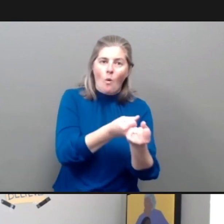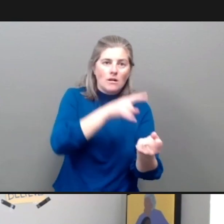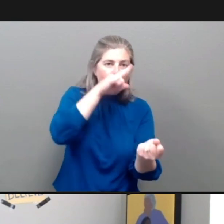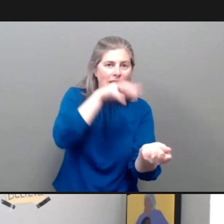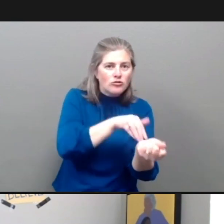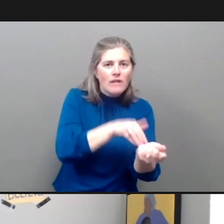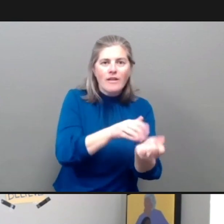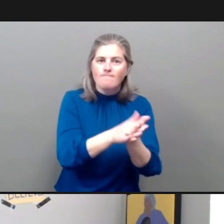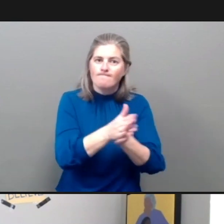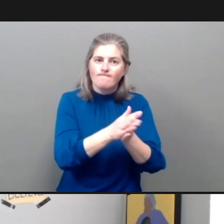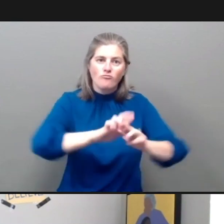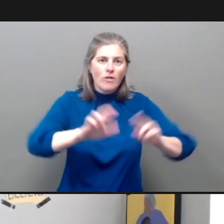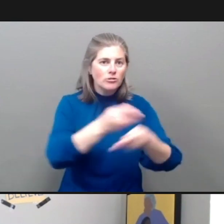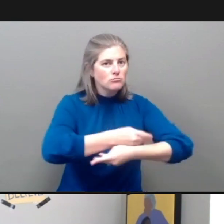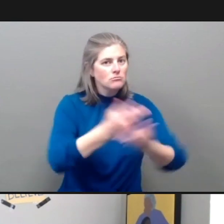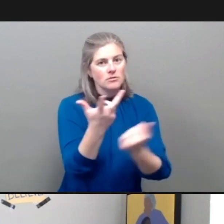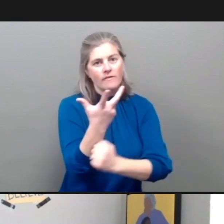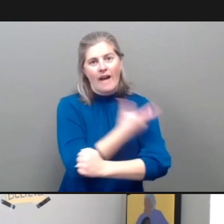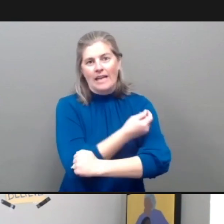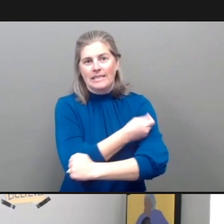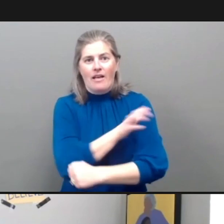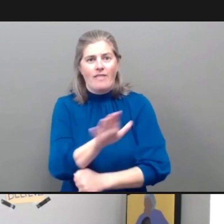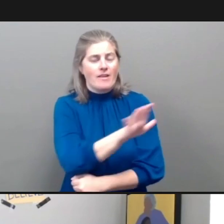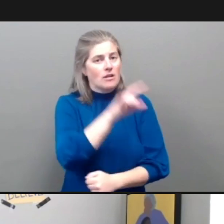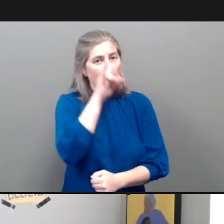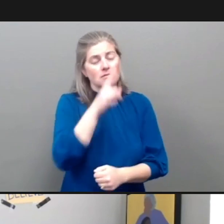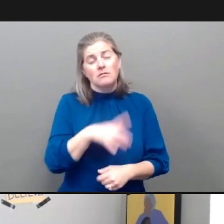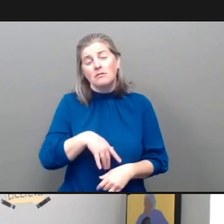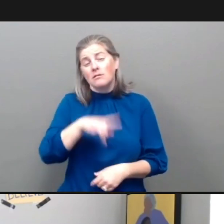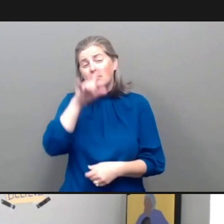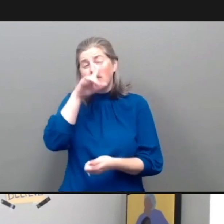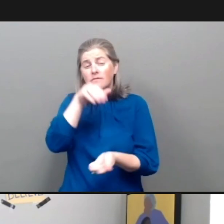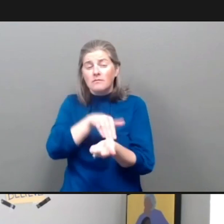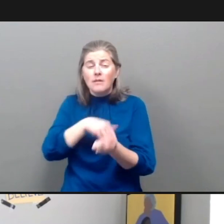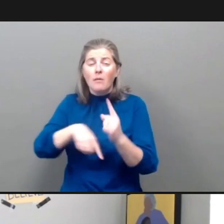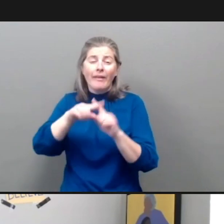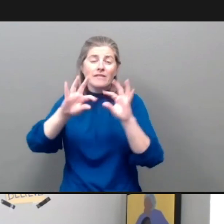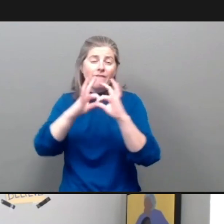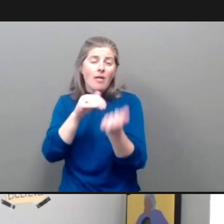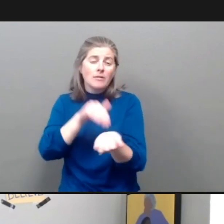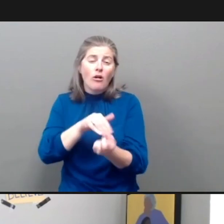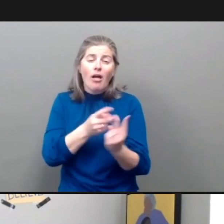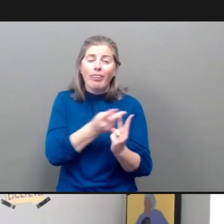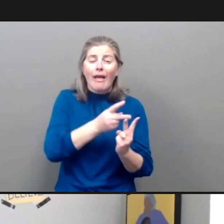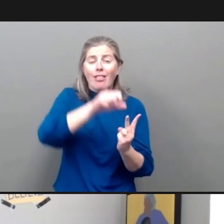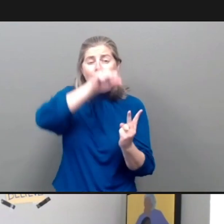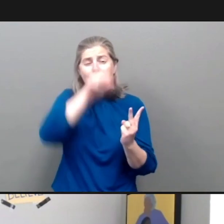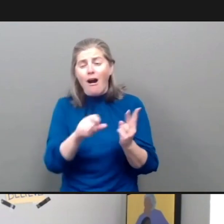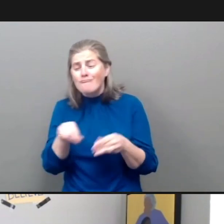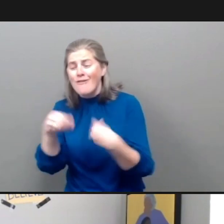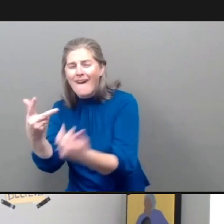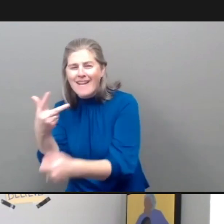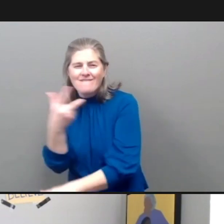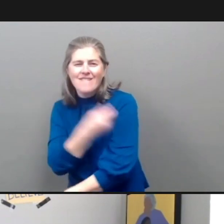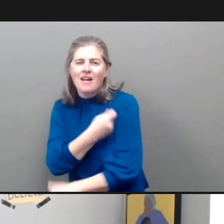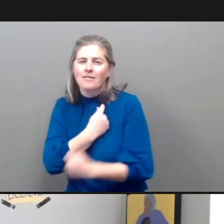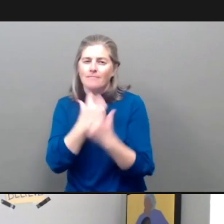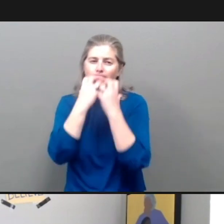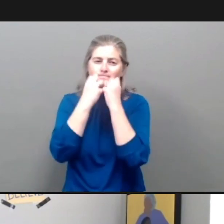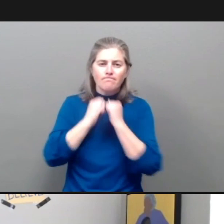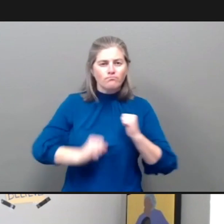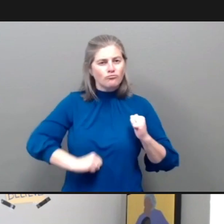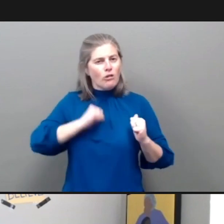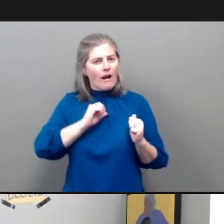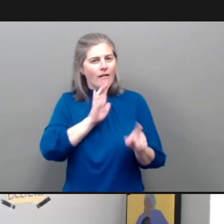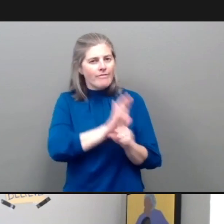and gung-ho to start vaccinating. Pediatricians and family physicians love giving vaccines. They take great pride in their